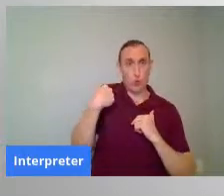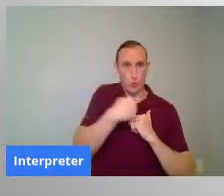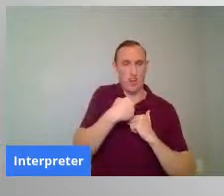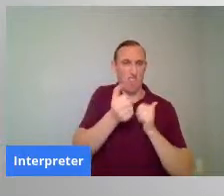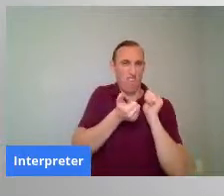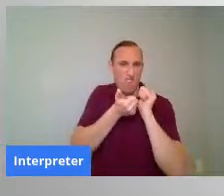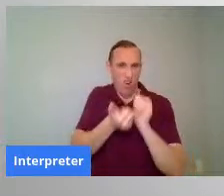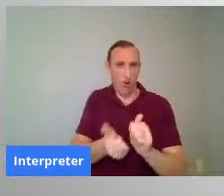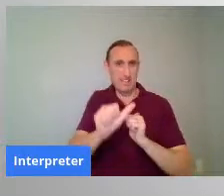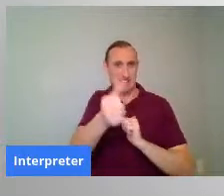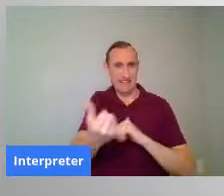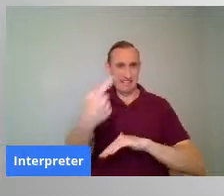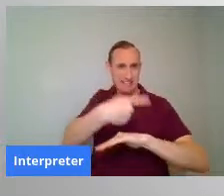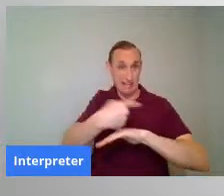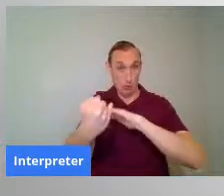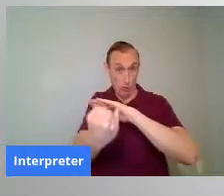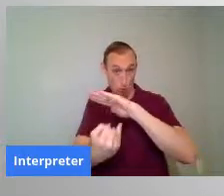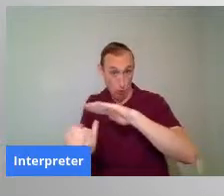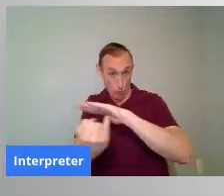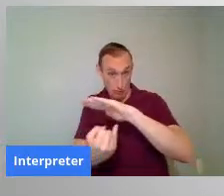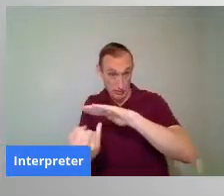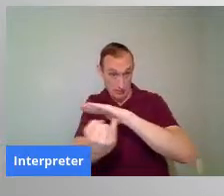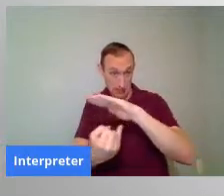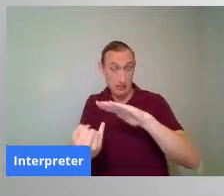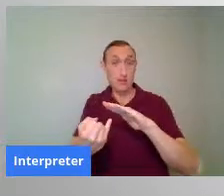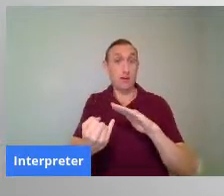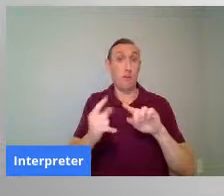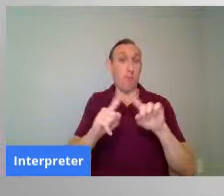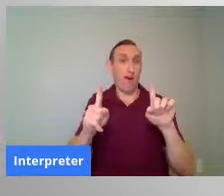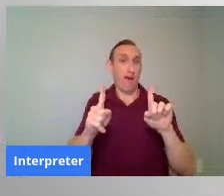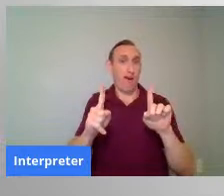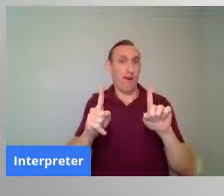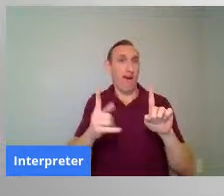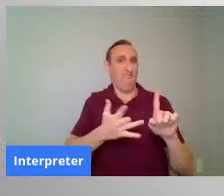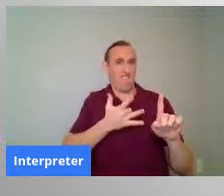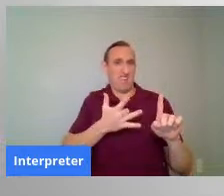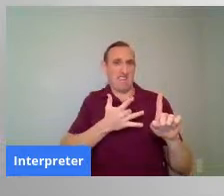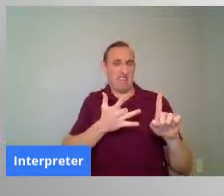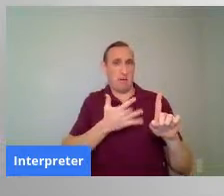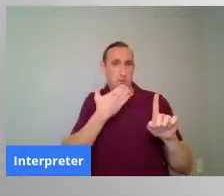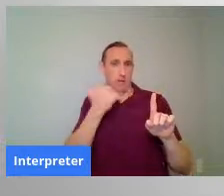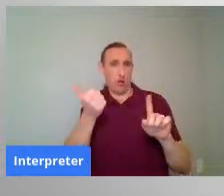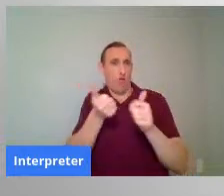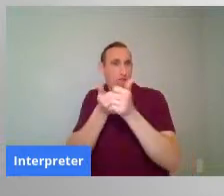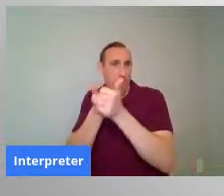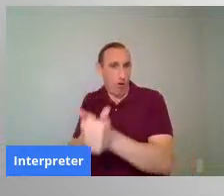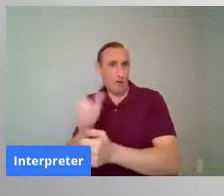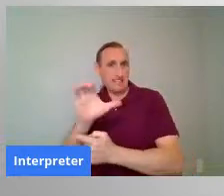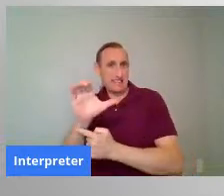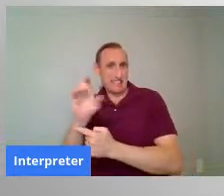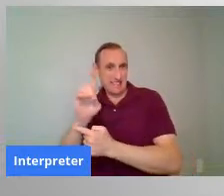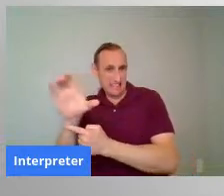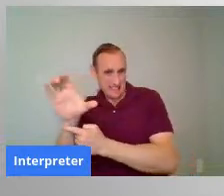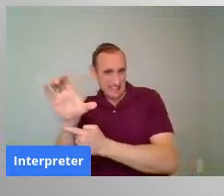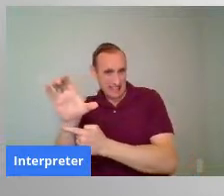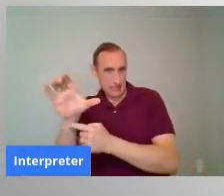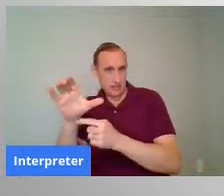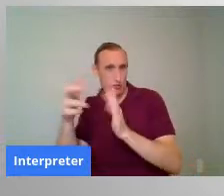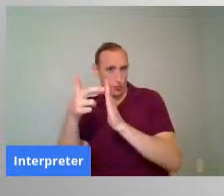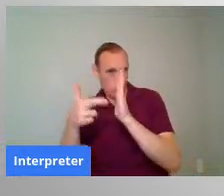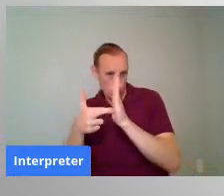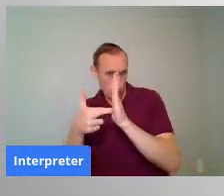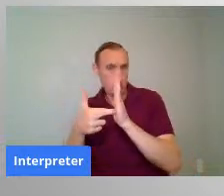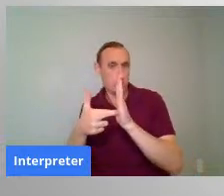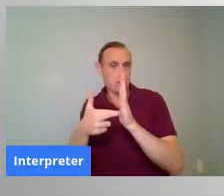in January. But I'm putting every safety measure in place that we can as we return to school. And so I think a